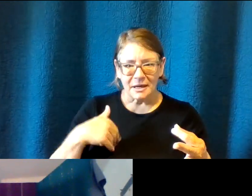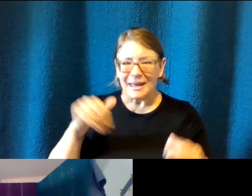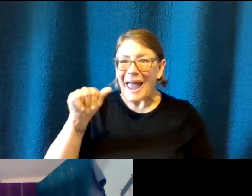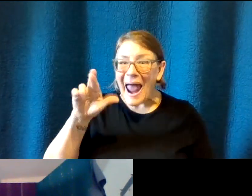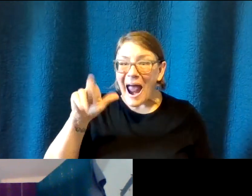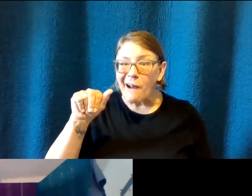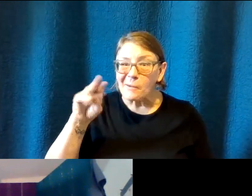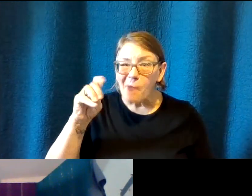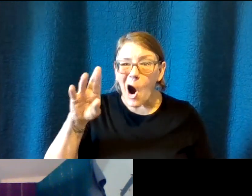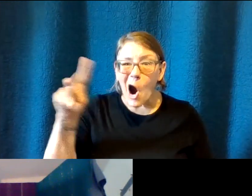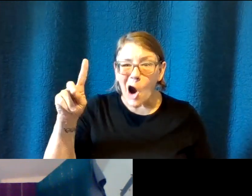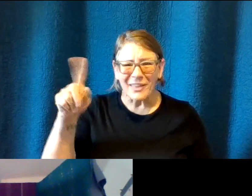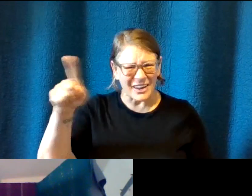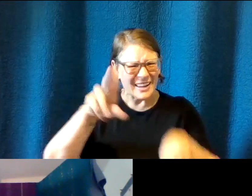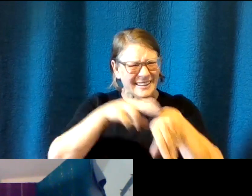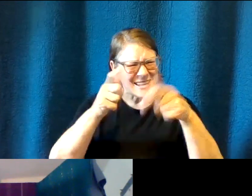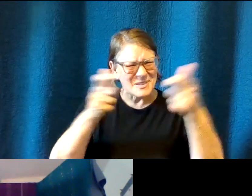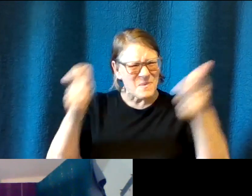you know, is nationwide.